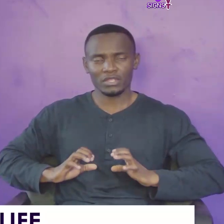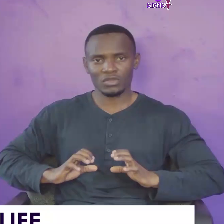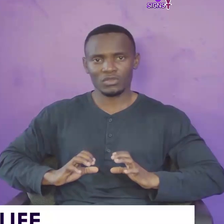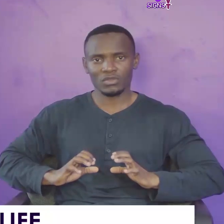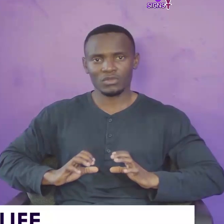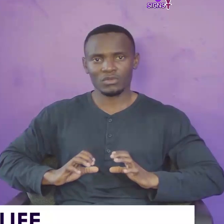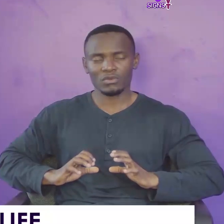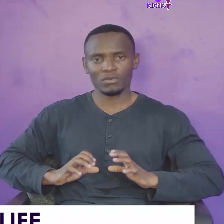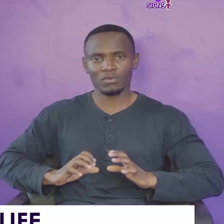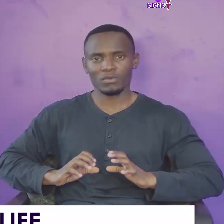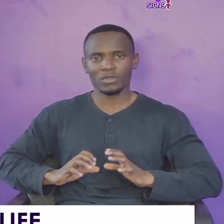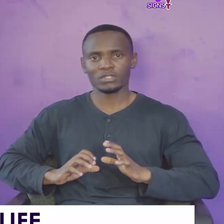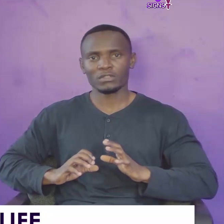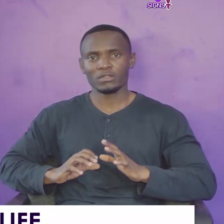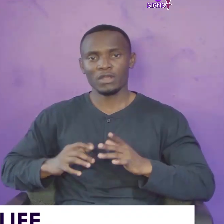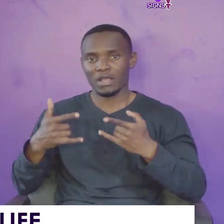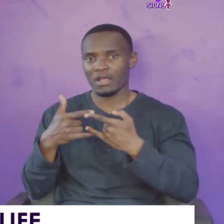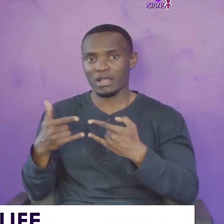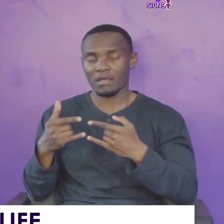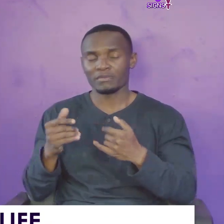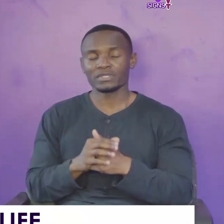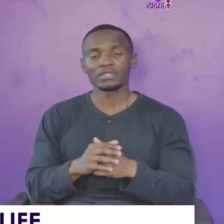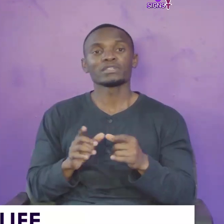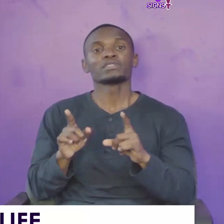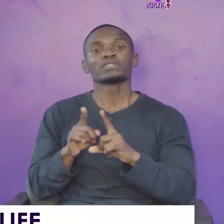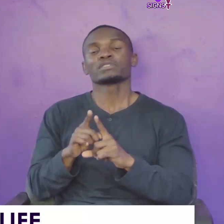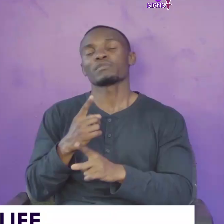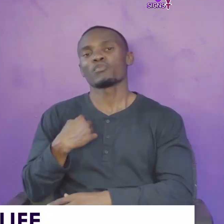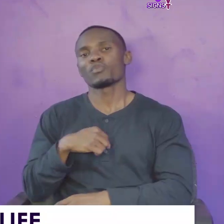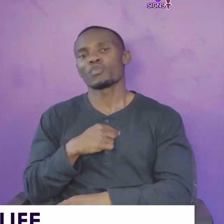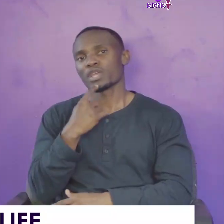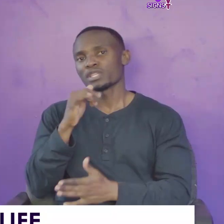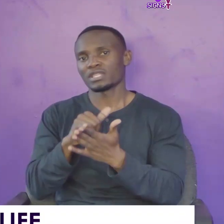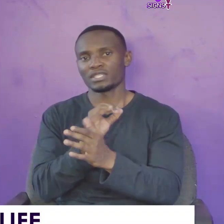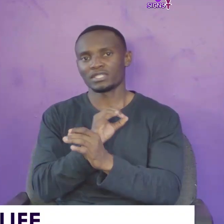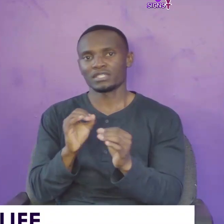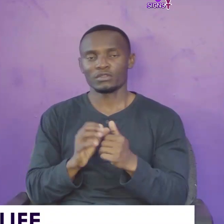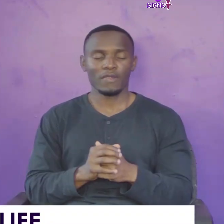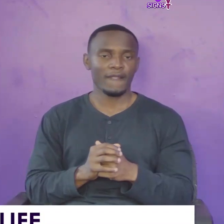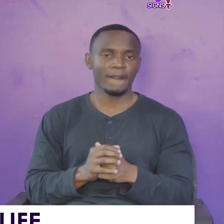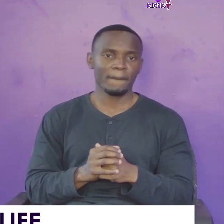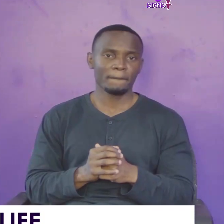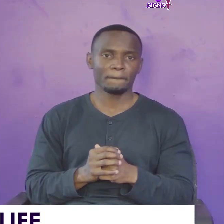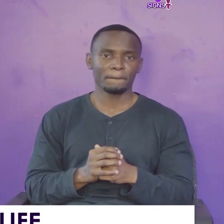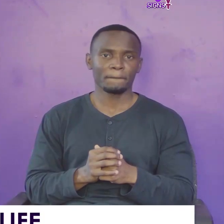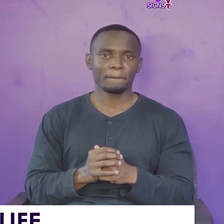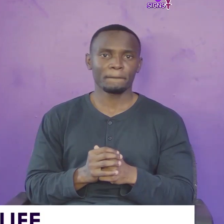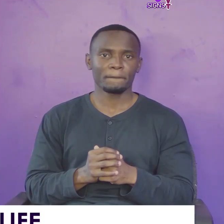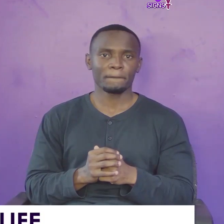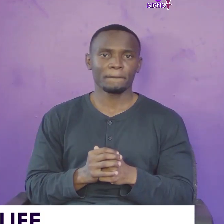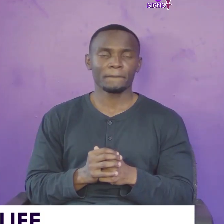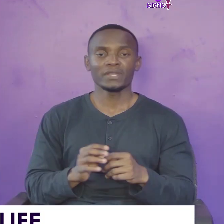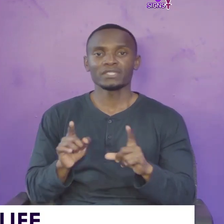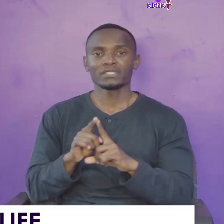and we didn't go into that. So as you frame your next point, Right. we can be looking into that. So I would like to